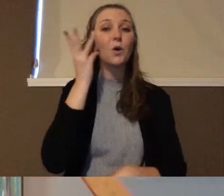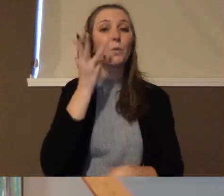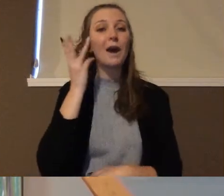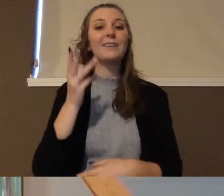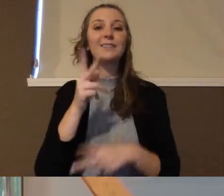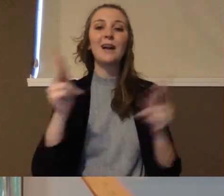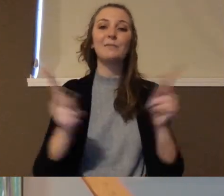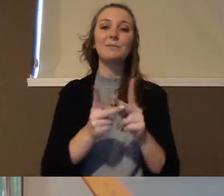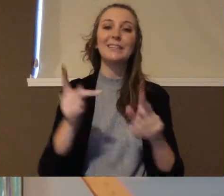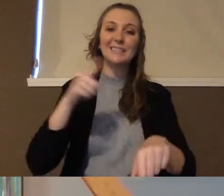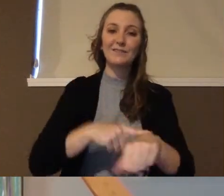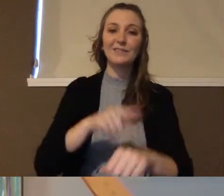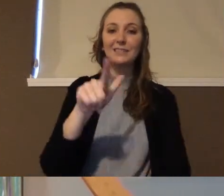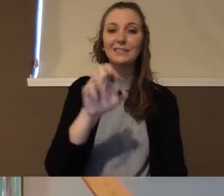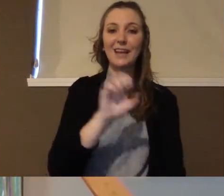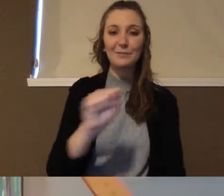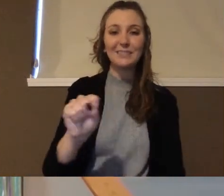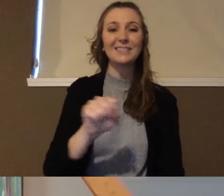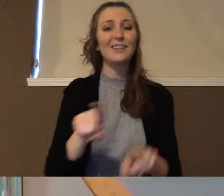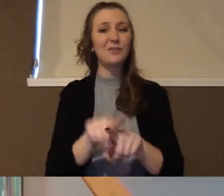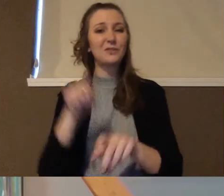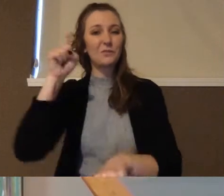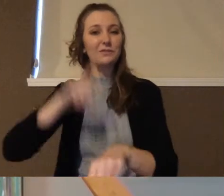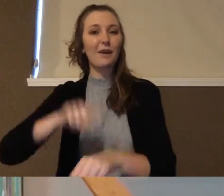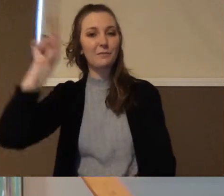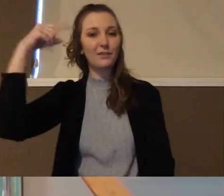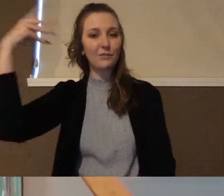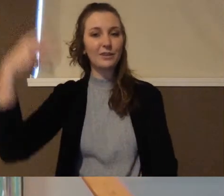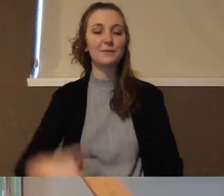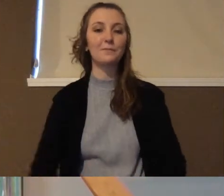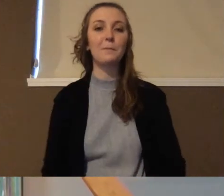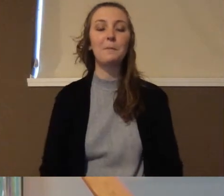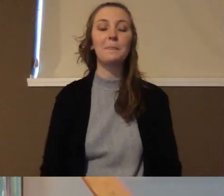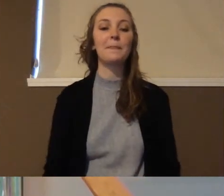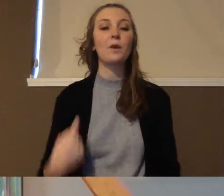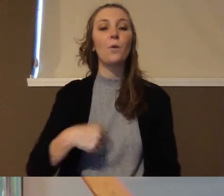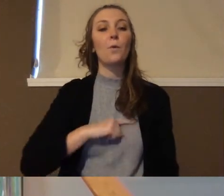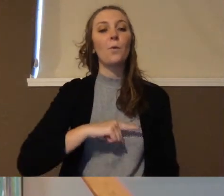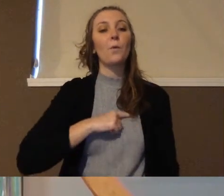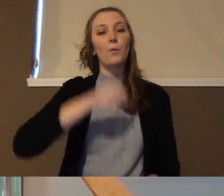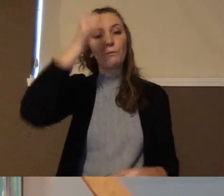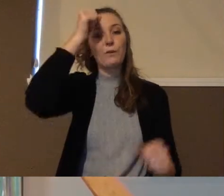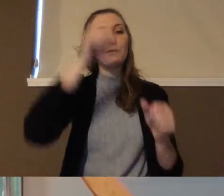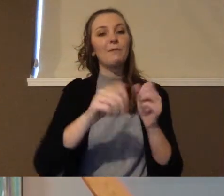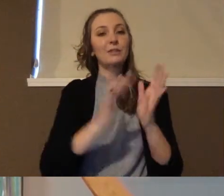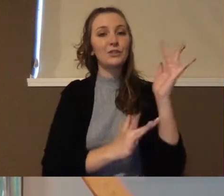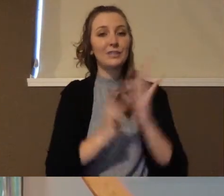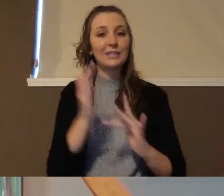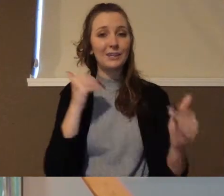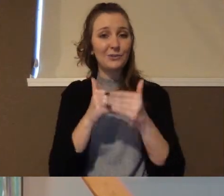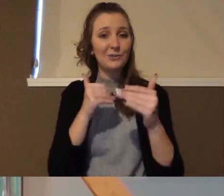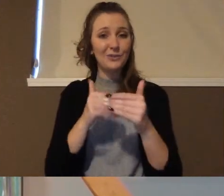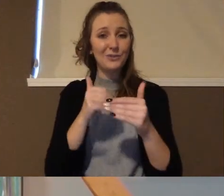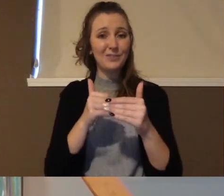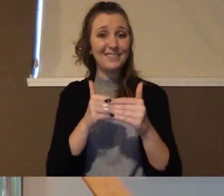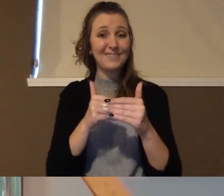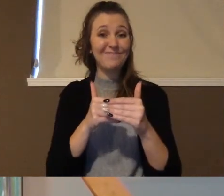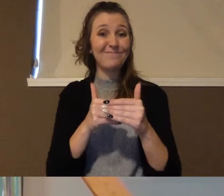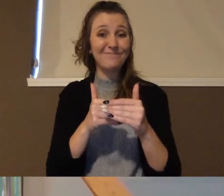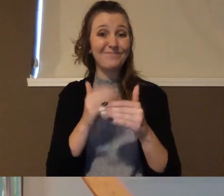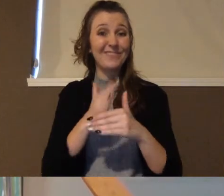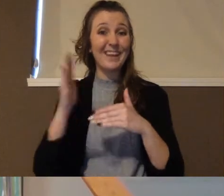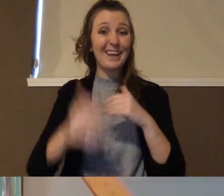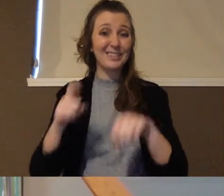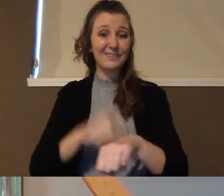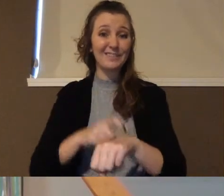of timeless and timely grace. We recall how Jesus, drawing near to the end of his time on earth,